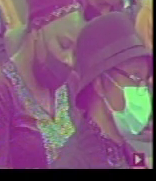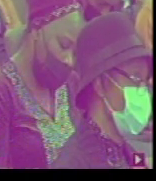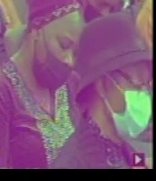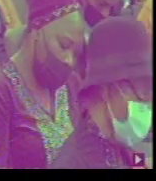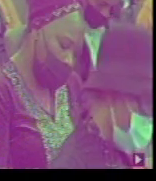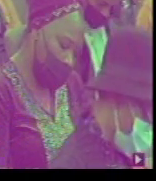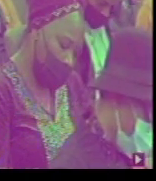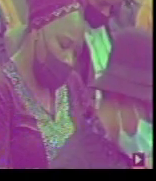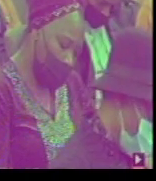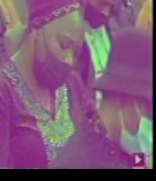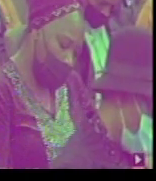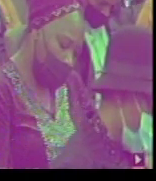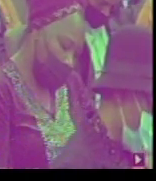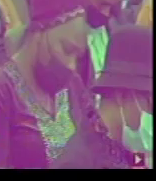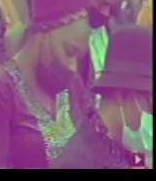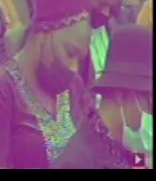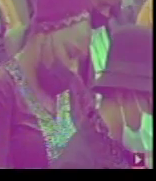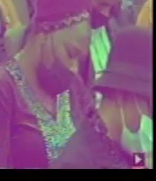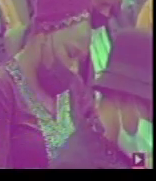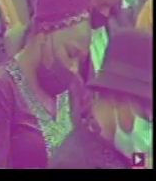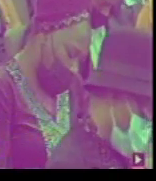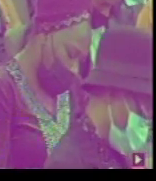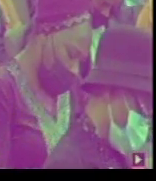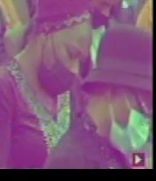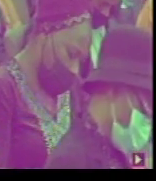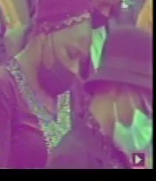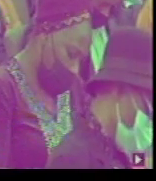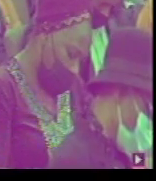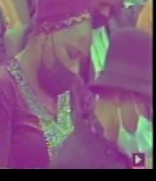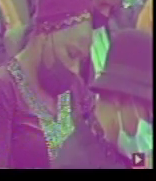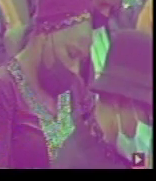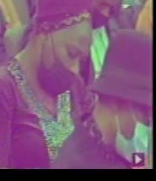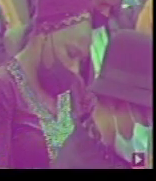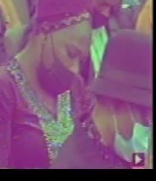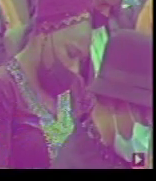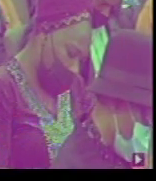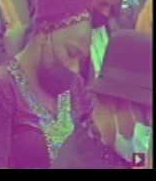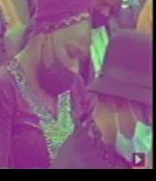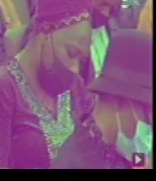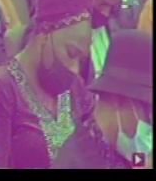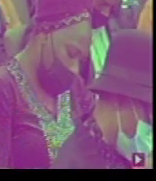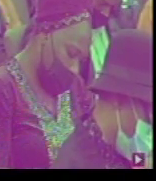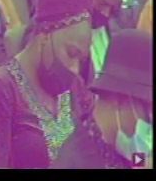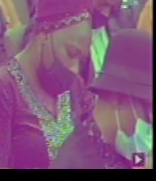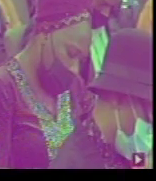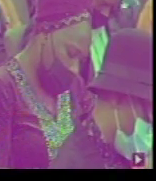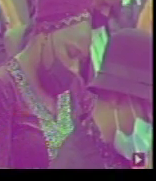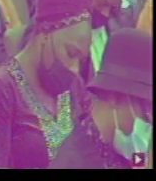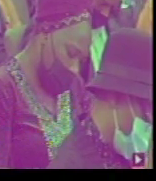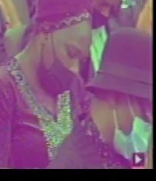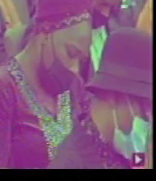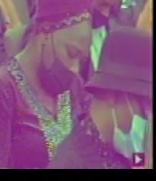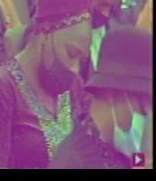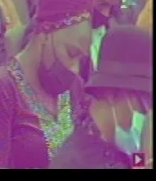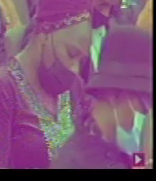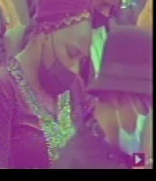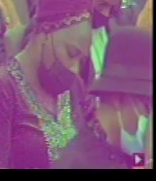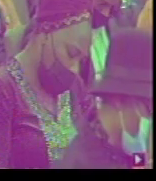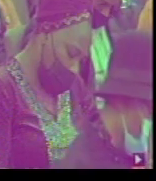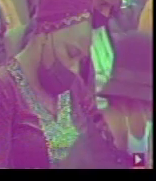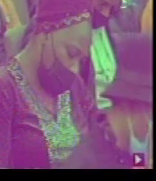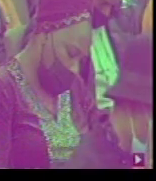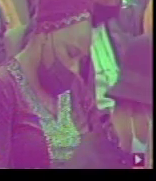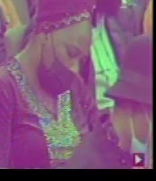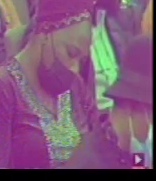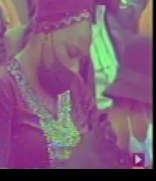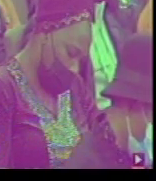Leviticus chapter 26, reading from verse 10 again. It says, and you shall eat old store, and